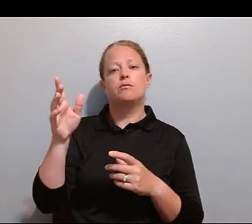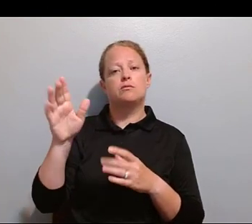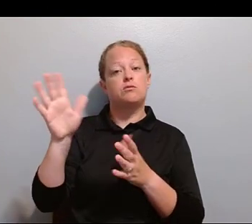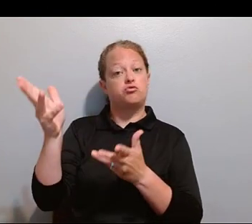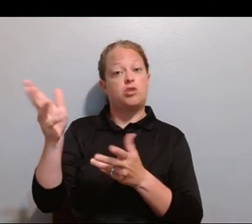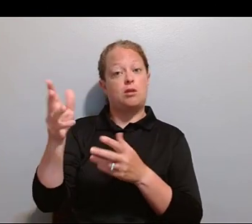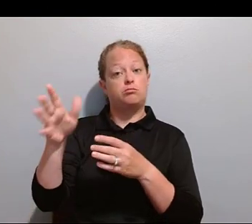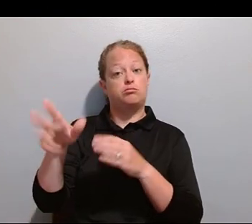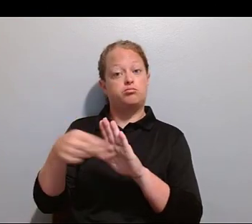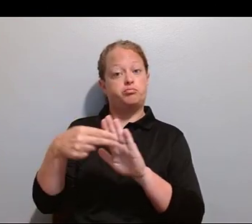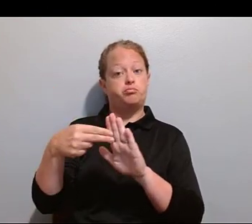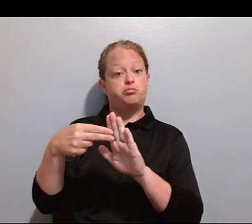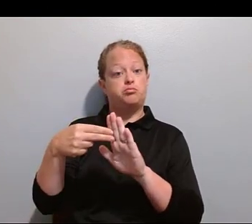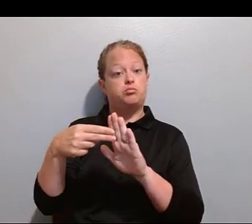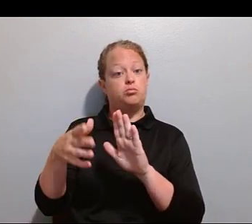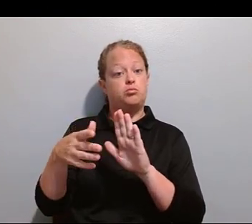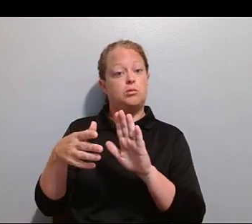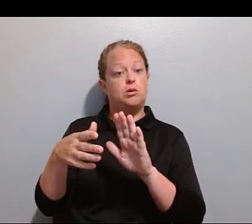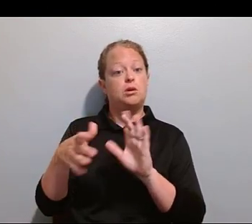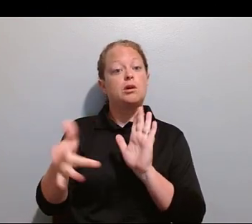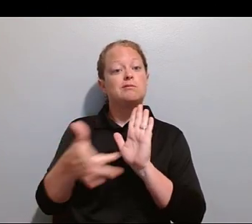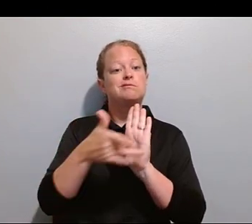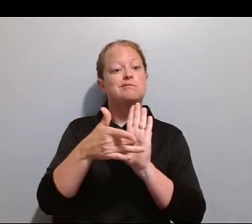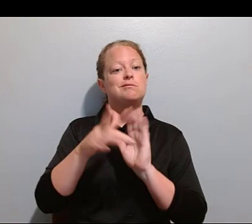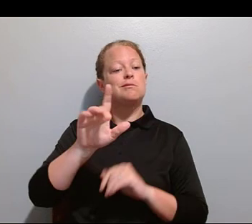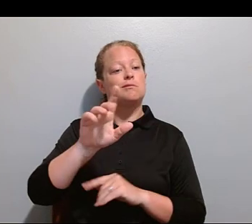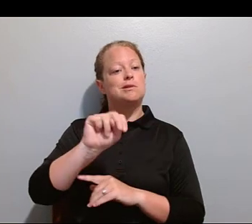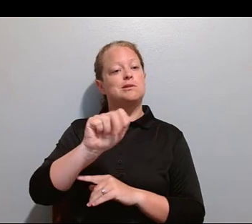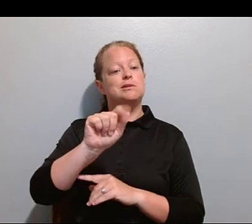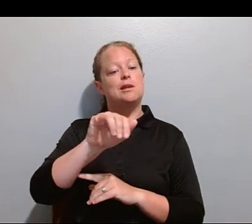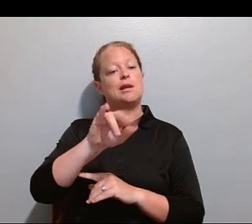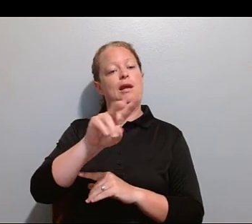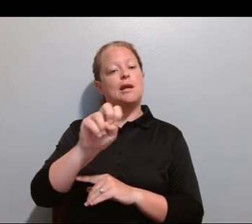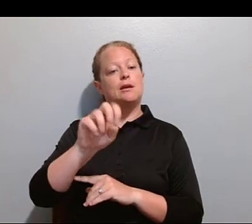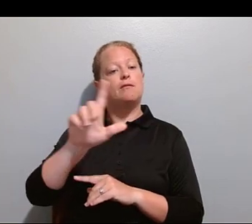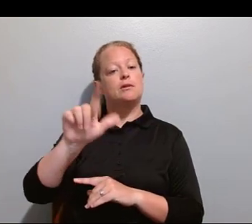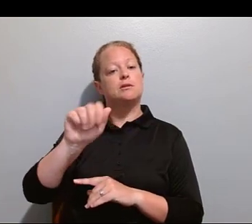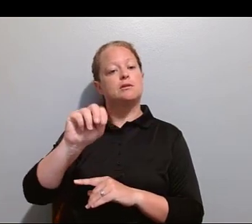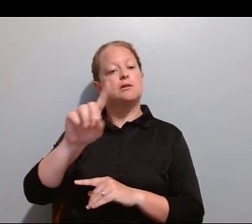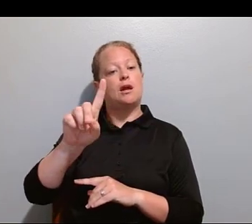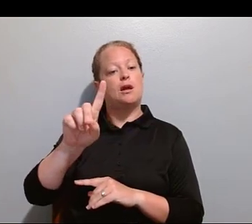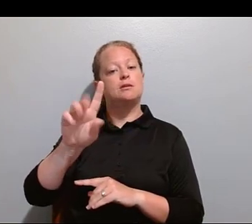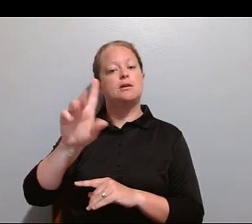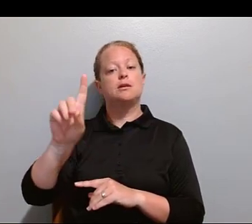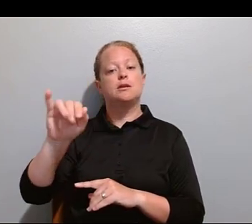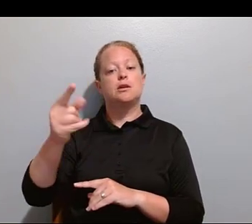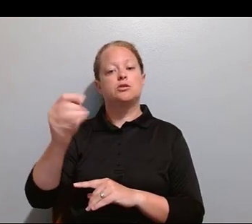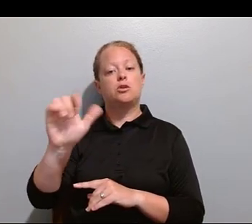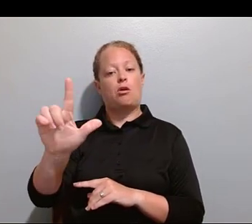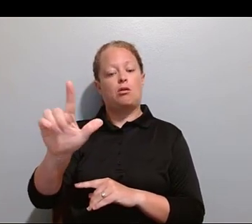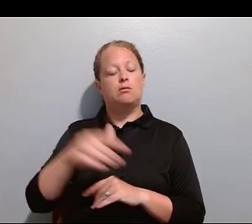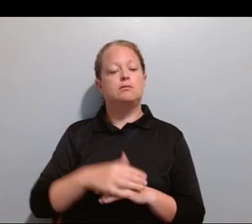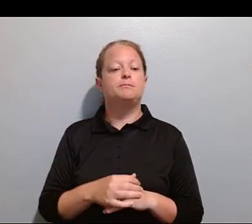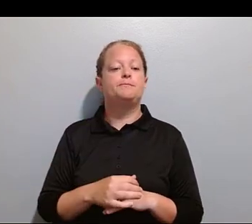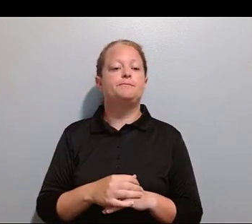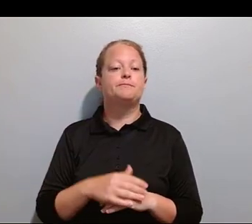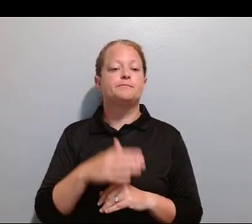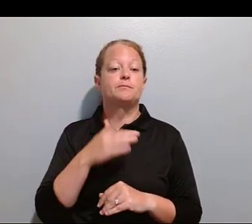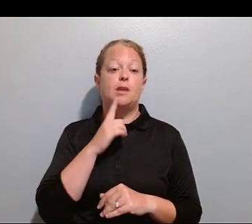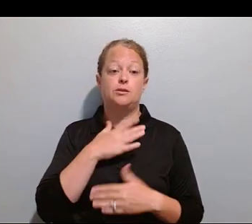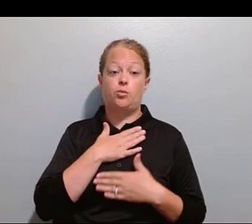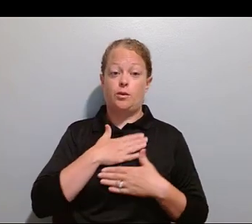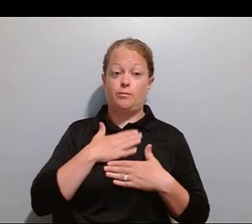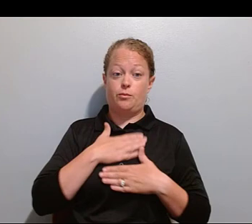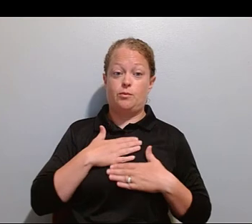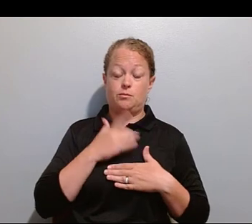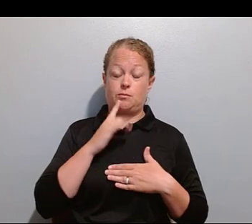to Native Land Digital. Next slide. So it's with pleasure that I introduce the